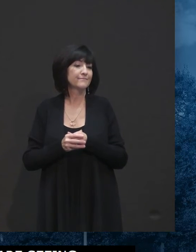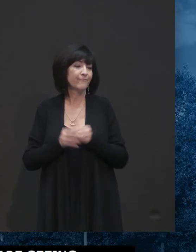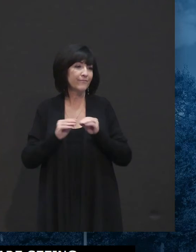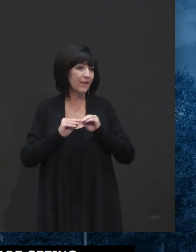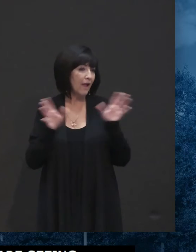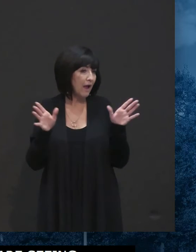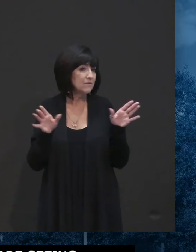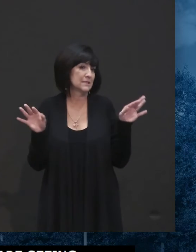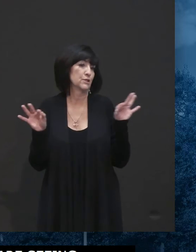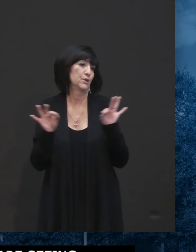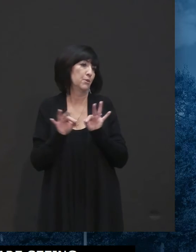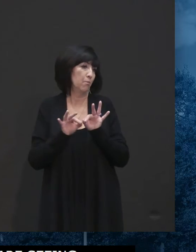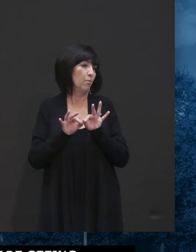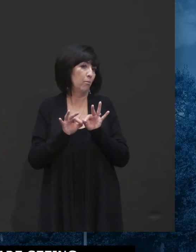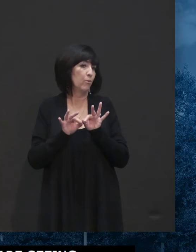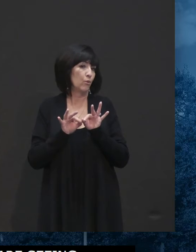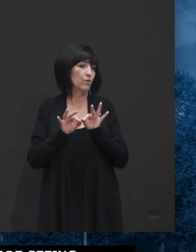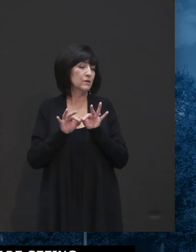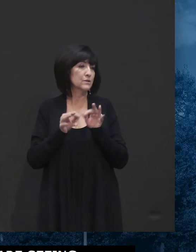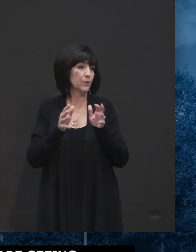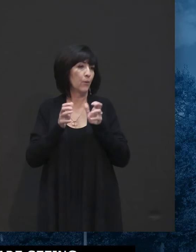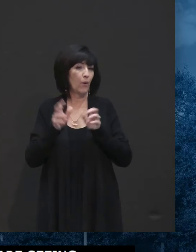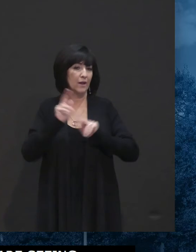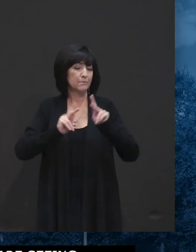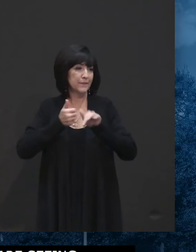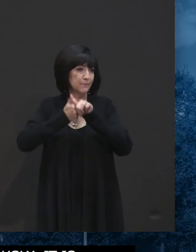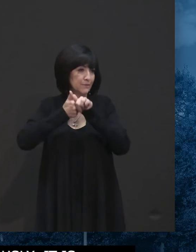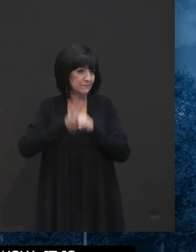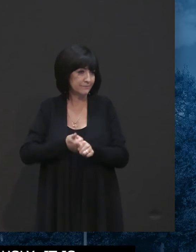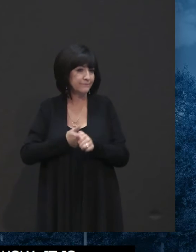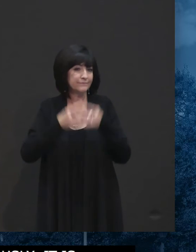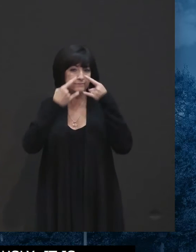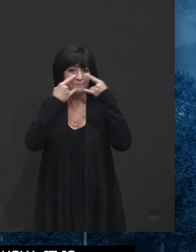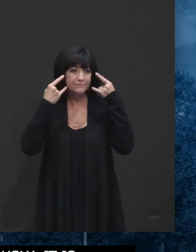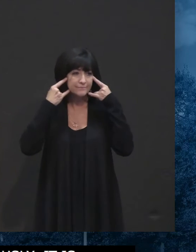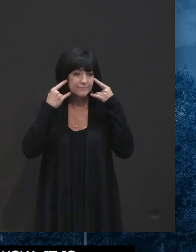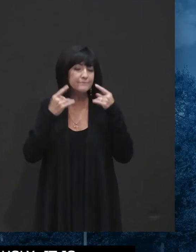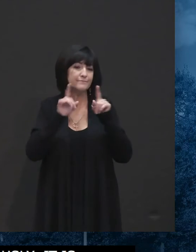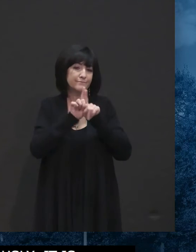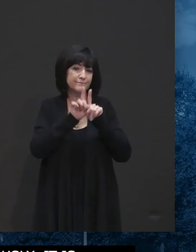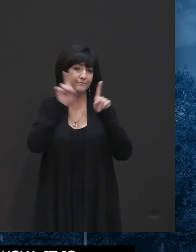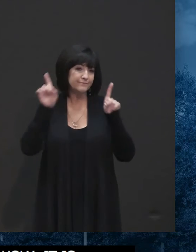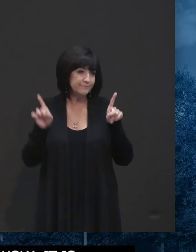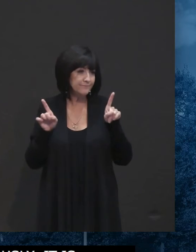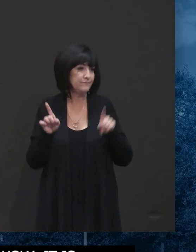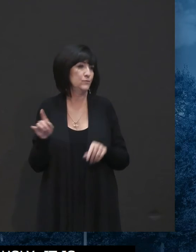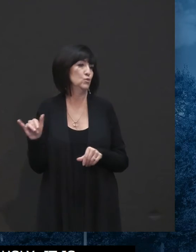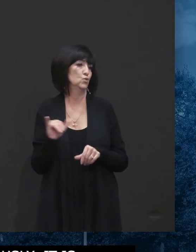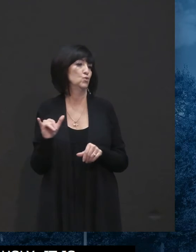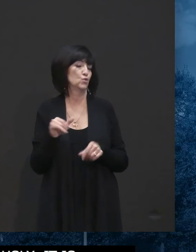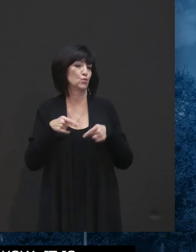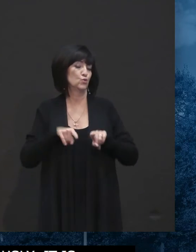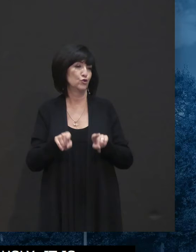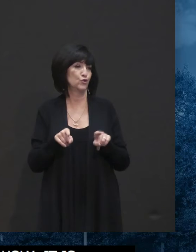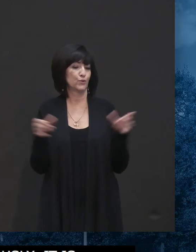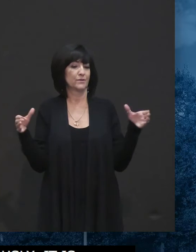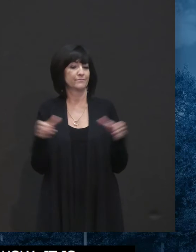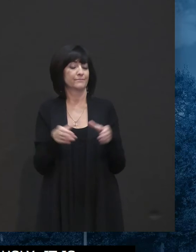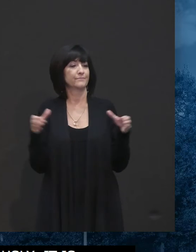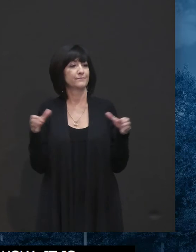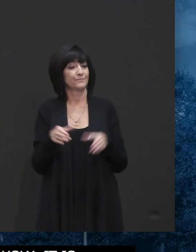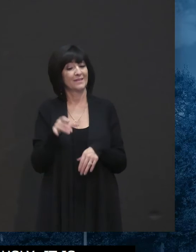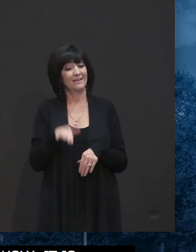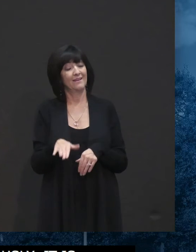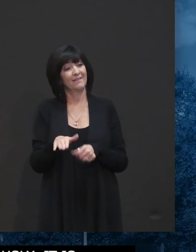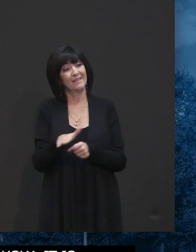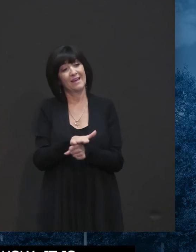it's important that we have compliance with face covering and social distancing as well. That is an area of our state that actually